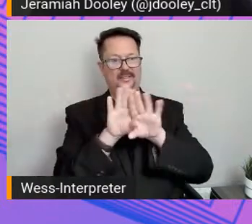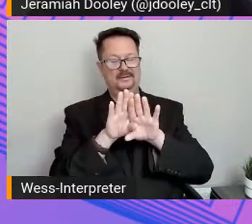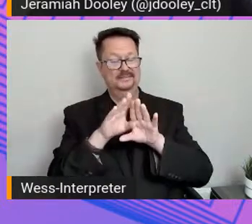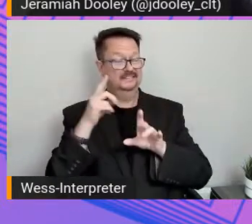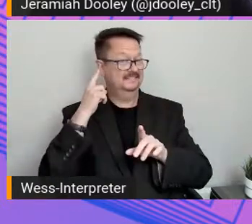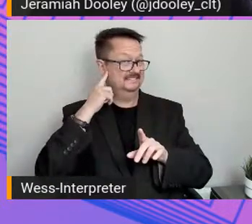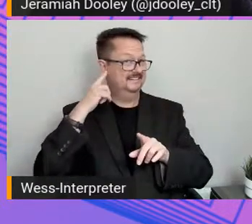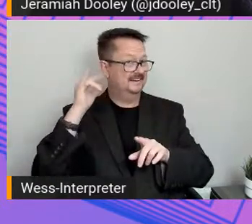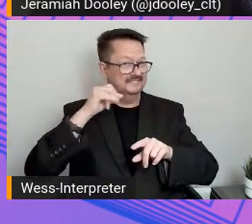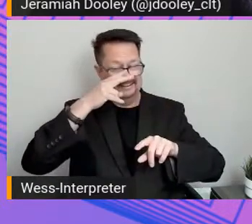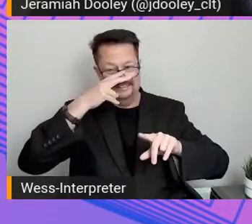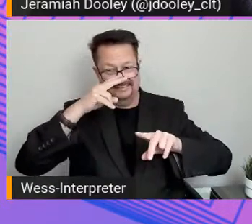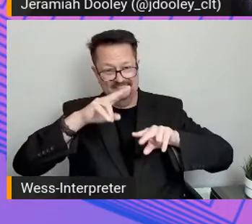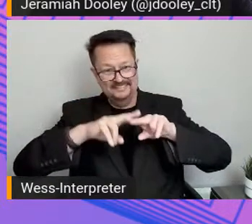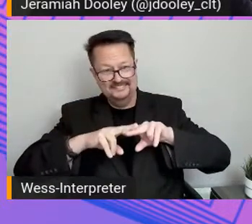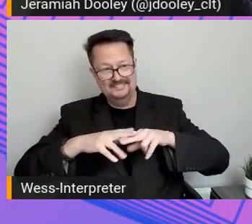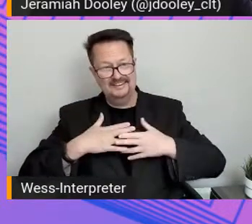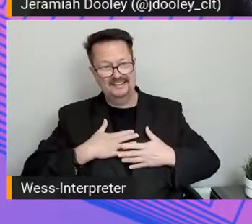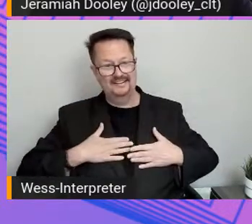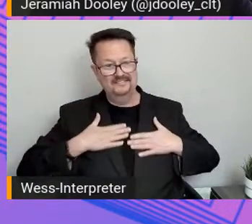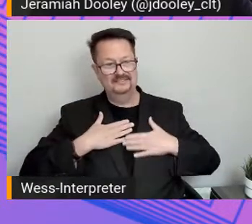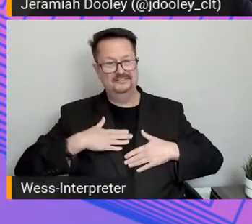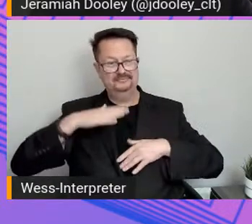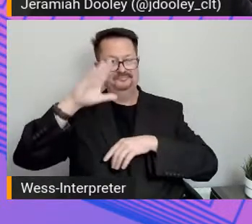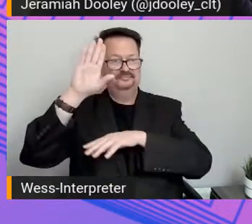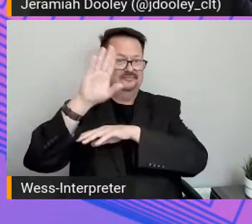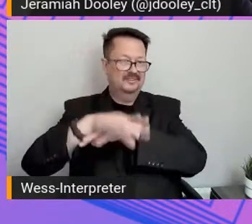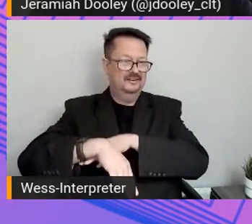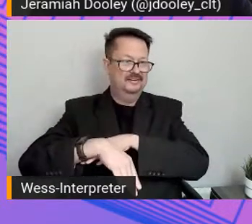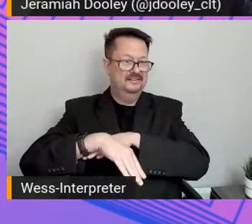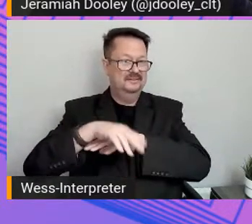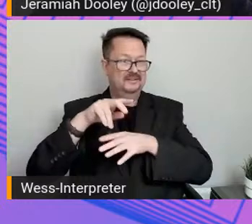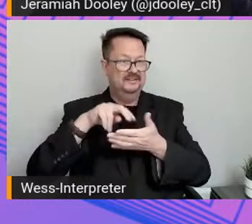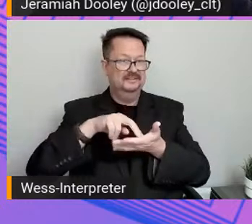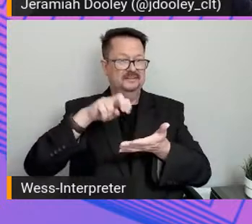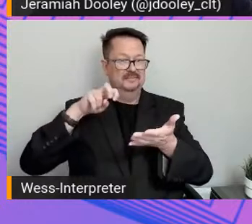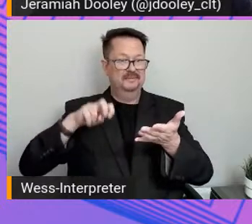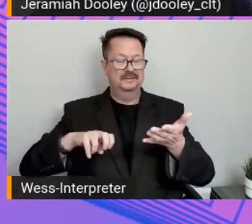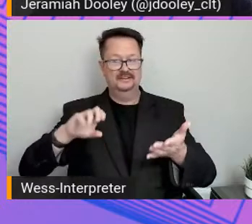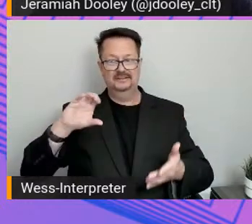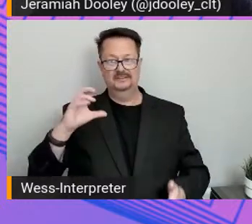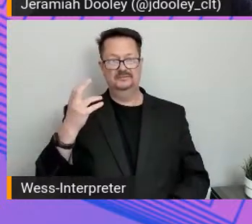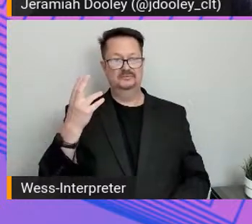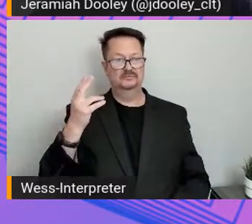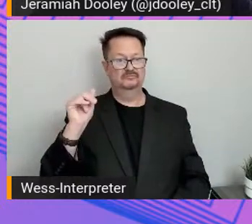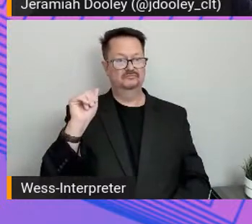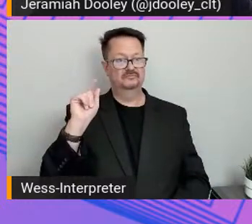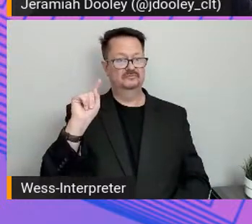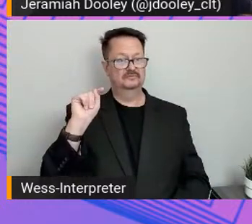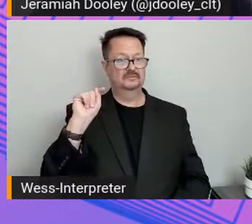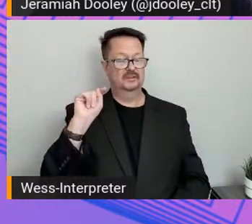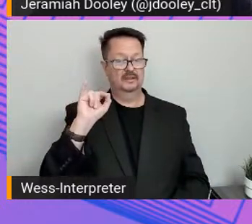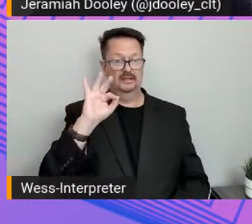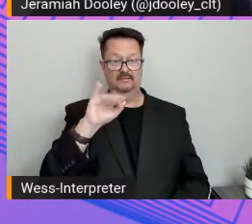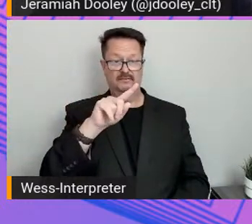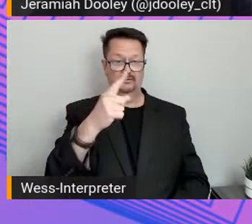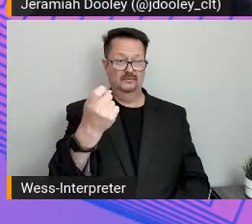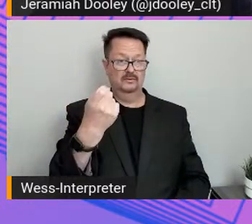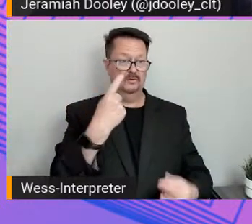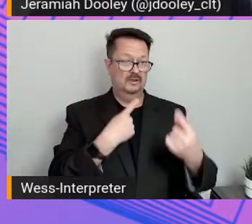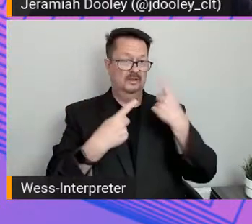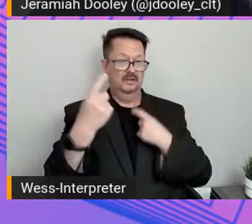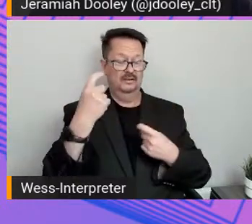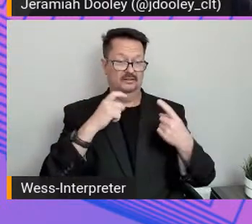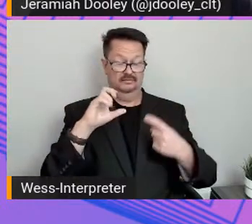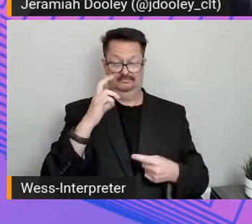afternoon to me. We'll go ahead and get started. Kick back, jump into chat if you have any questions. The chat has certainly been